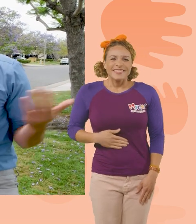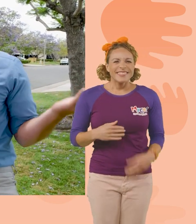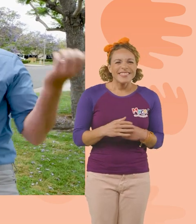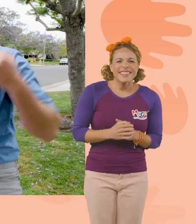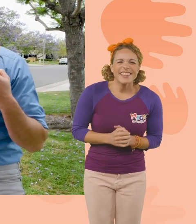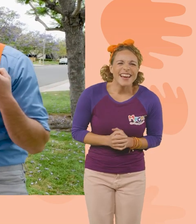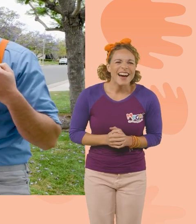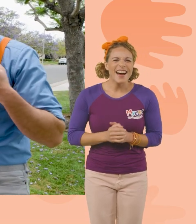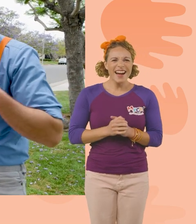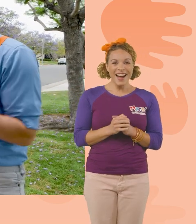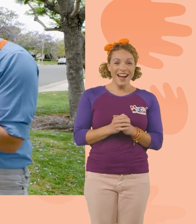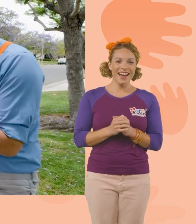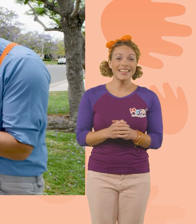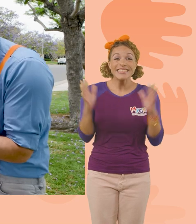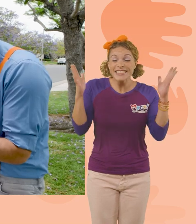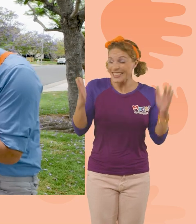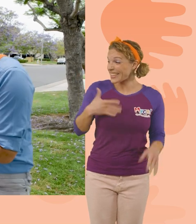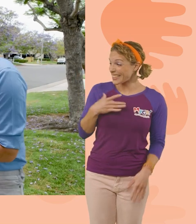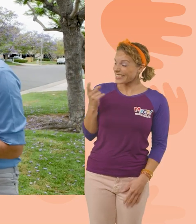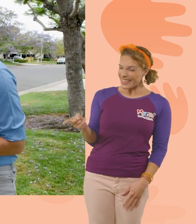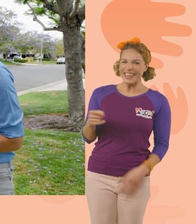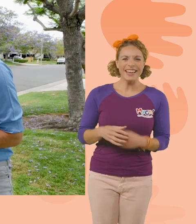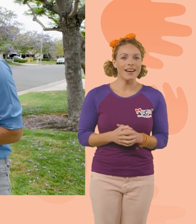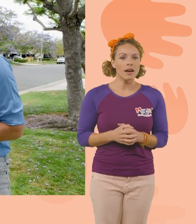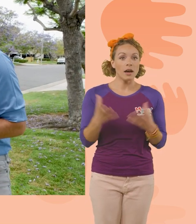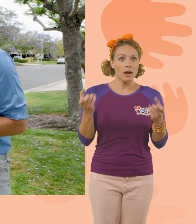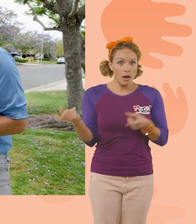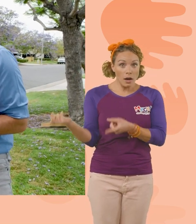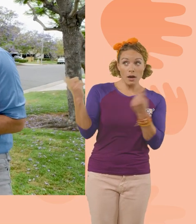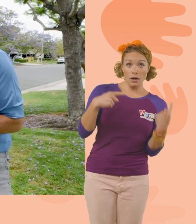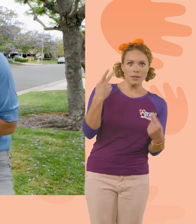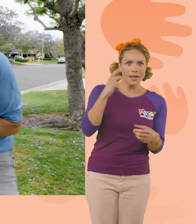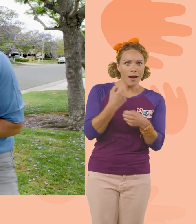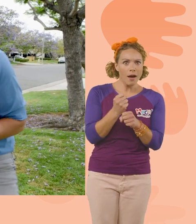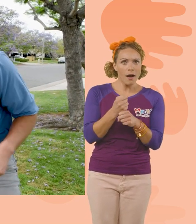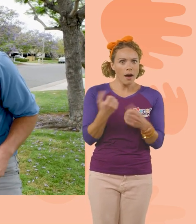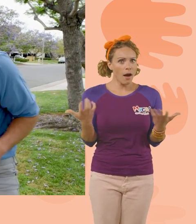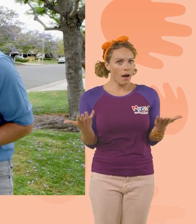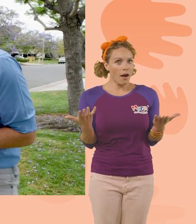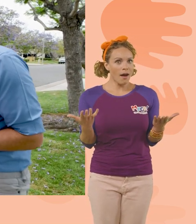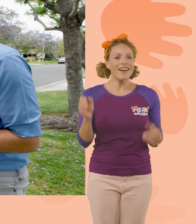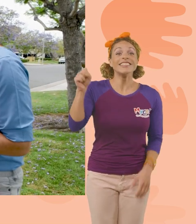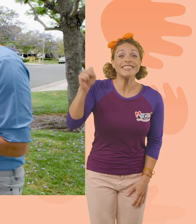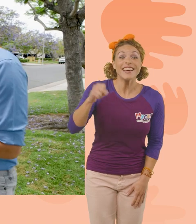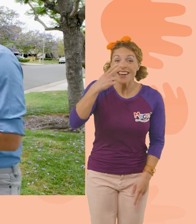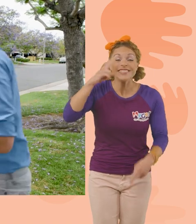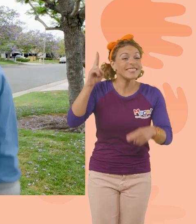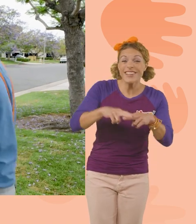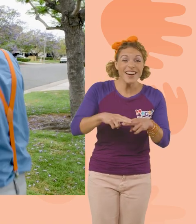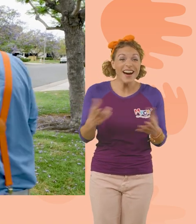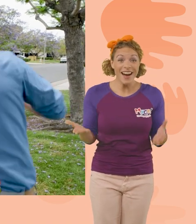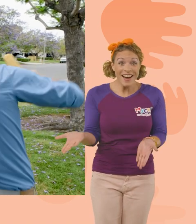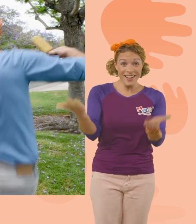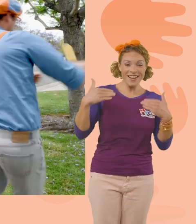That is so yummy! Yeah, I'm glad you like it. Do you want to see how they're made? Yeah, that would be so much fun. Let's